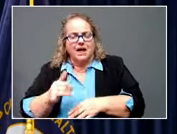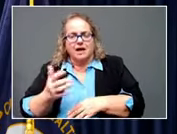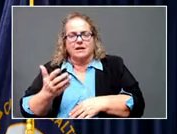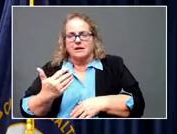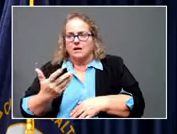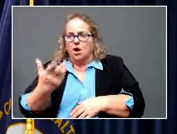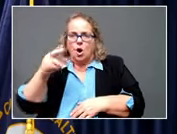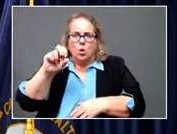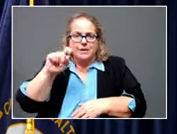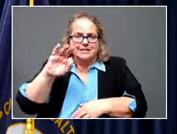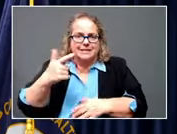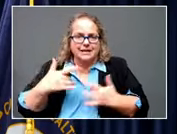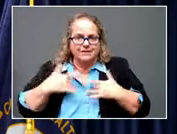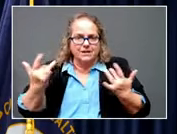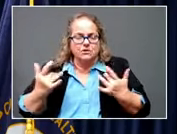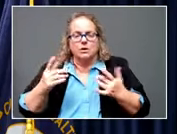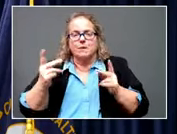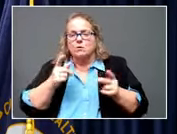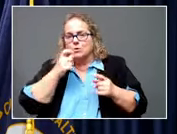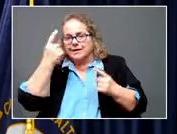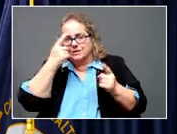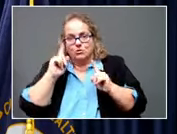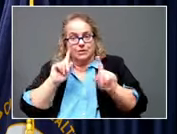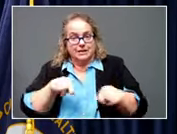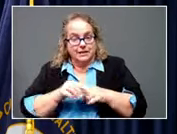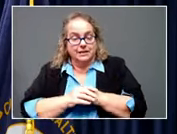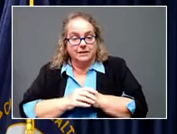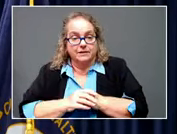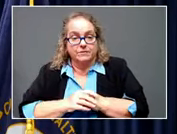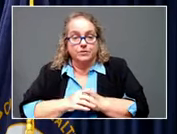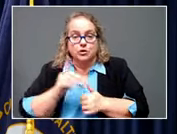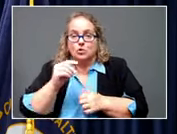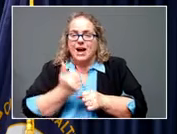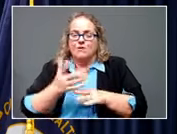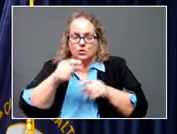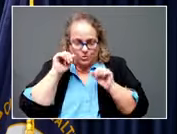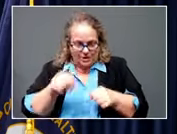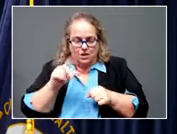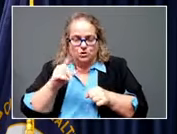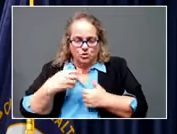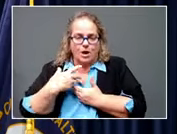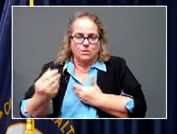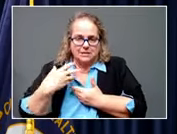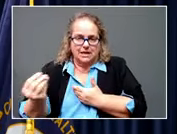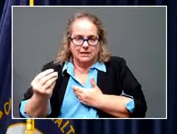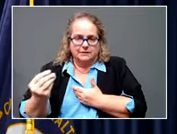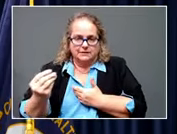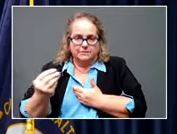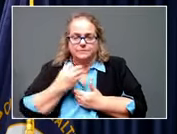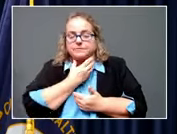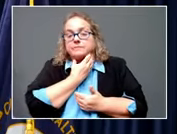considering attending them? Do everything you can do outside. If you can, test